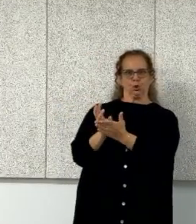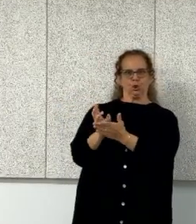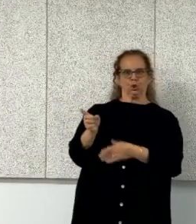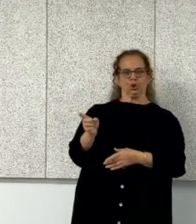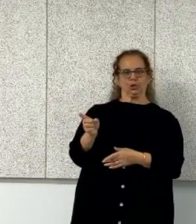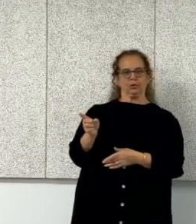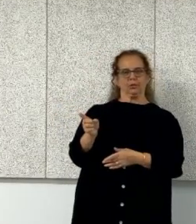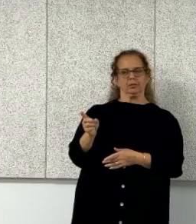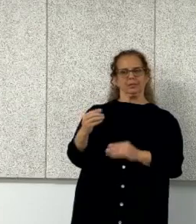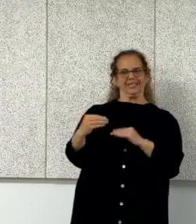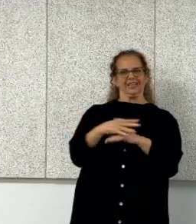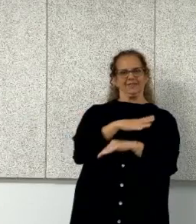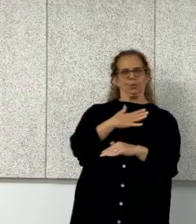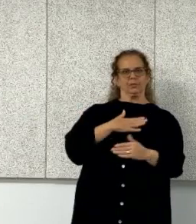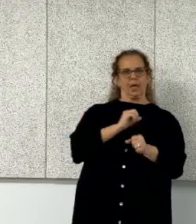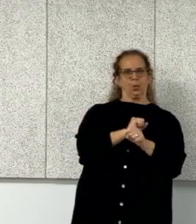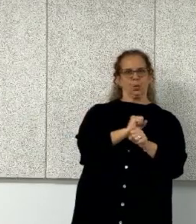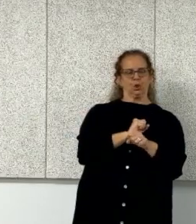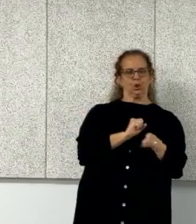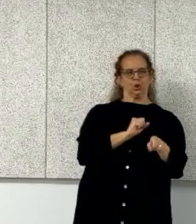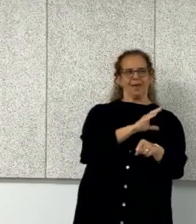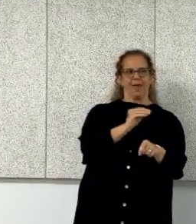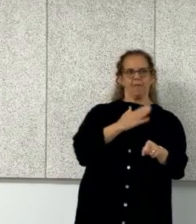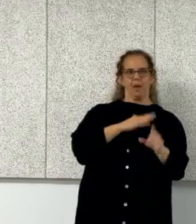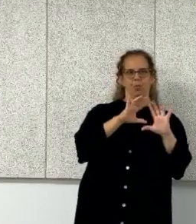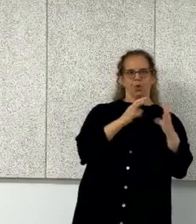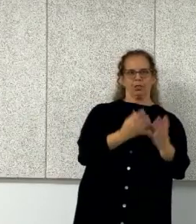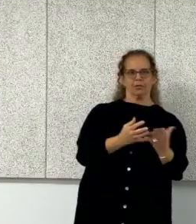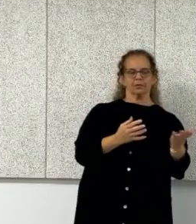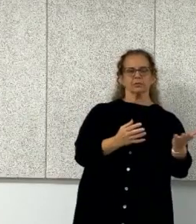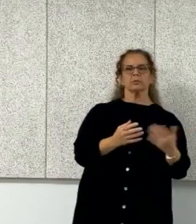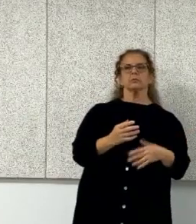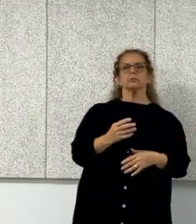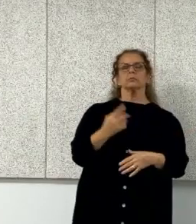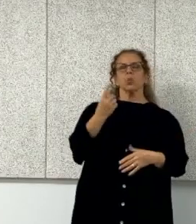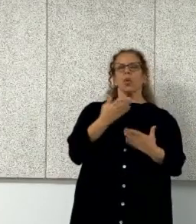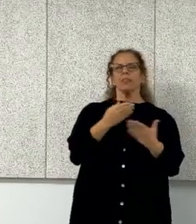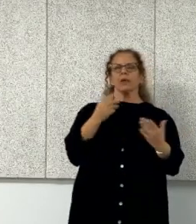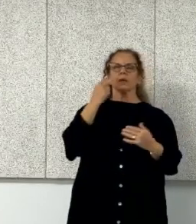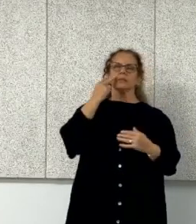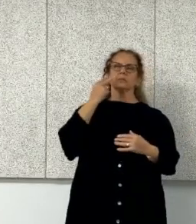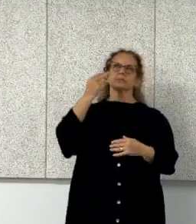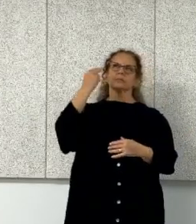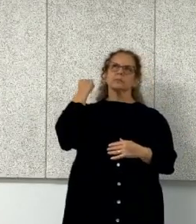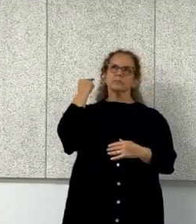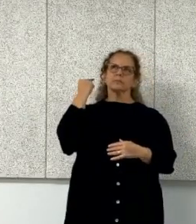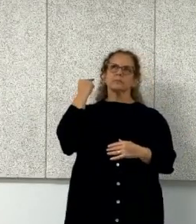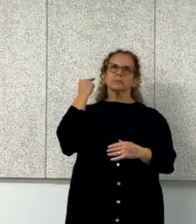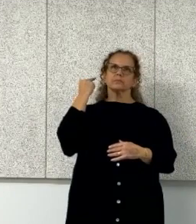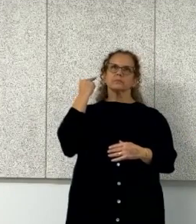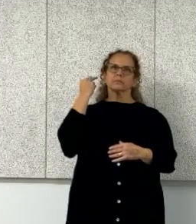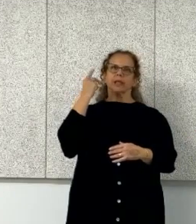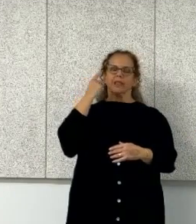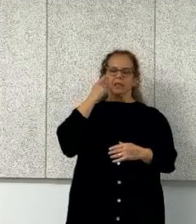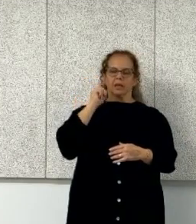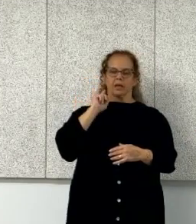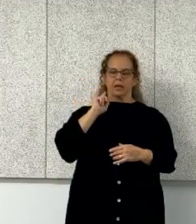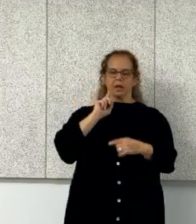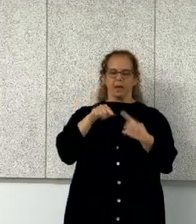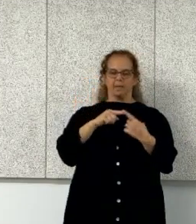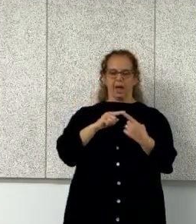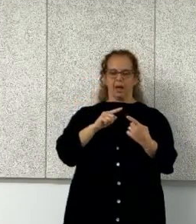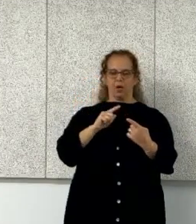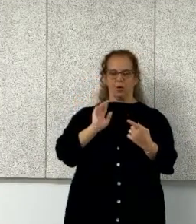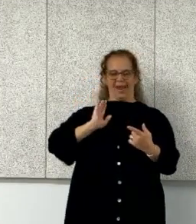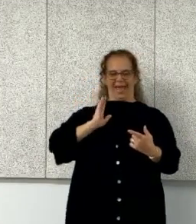considerably. But one of the things that I reflect on often in my work that I really try to make part of my practice is I think about our place in all of this. And when I say our,